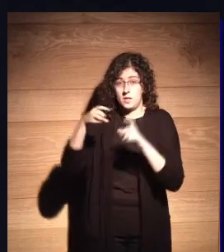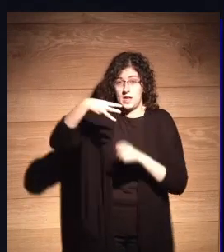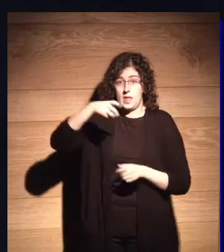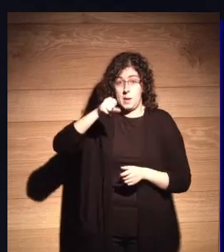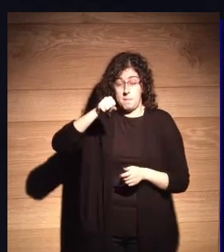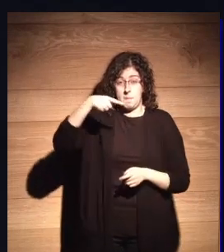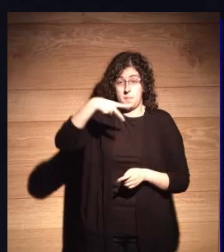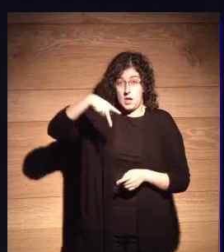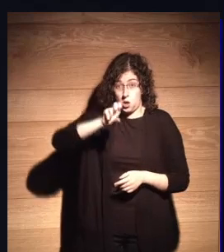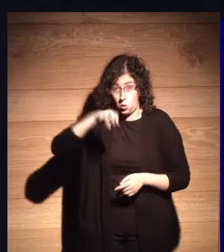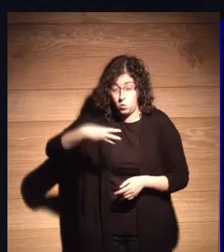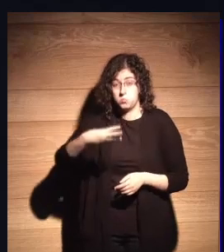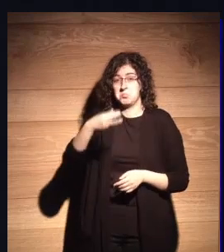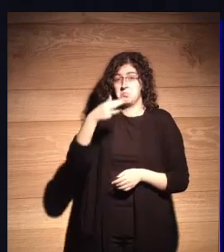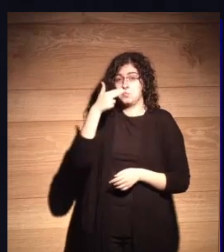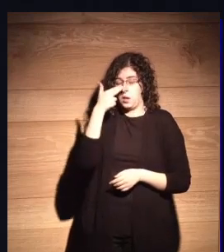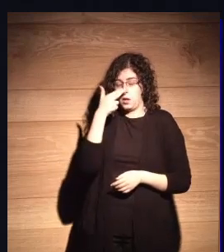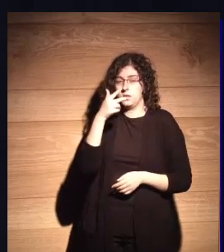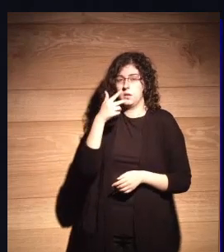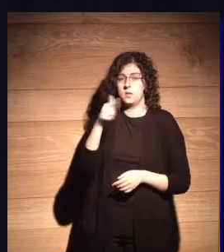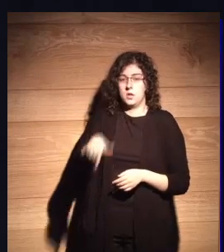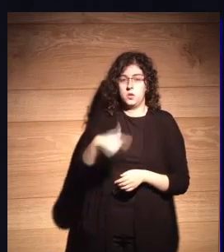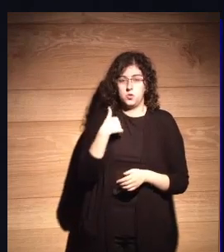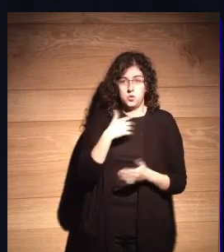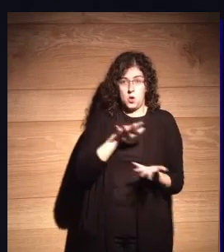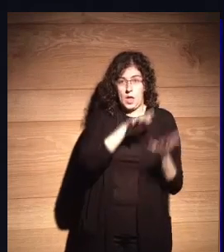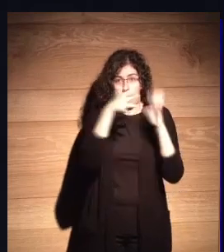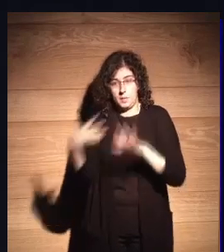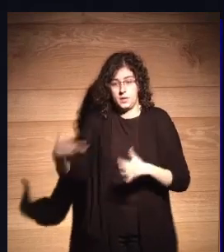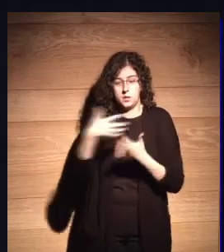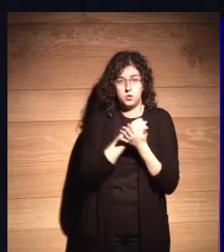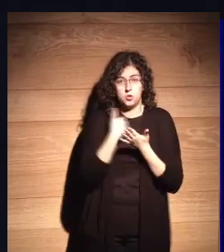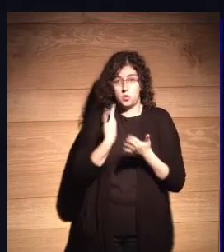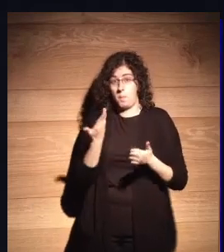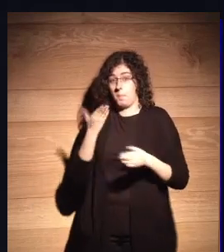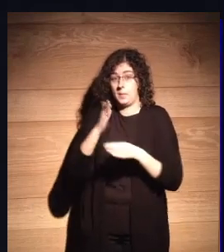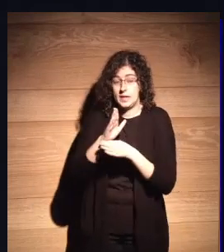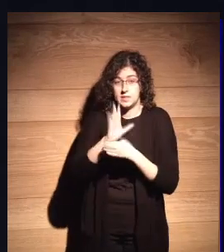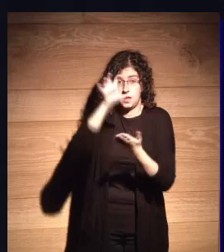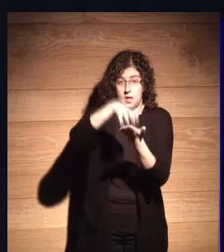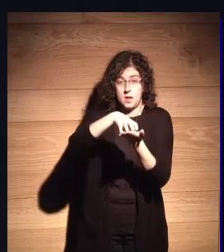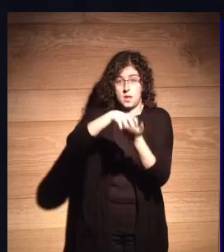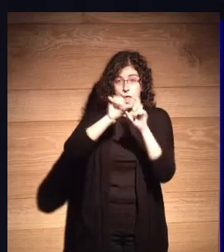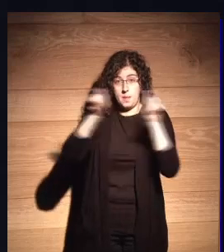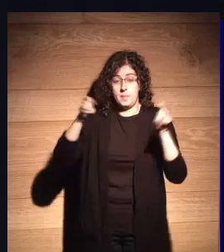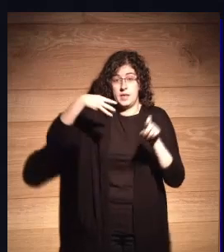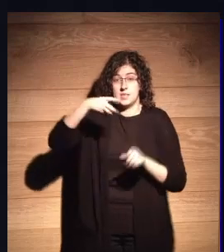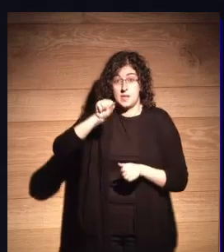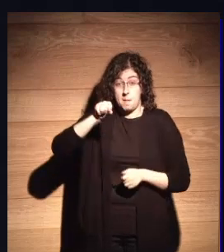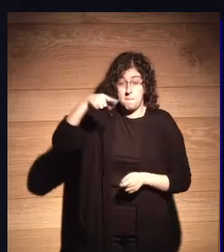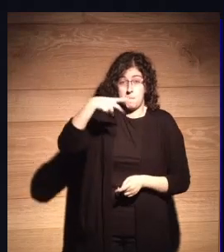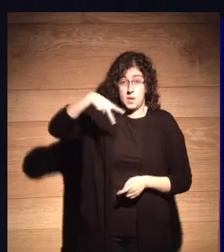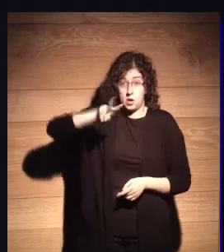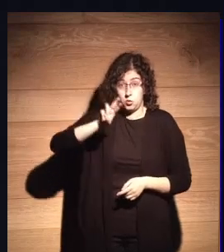founders. And so I applied, I got into Magnum, and I started to try and spend